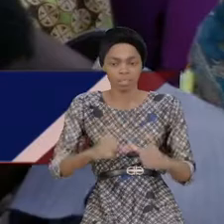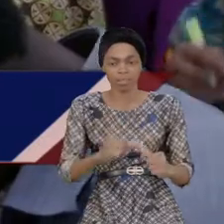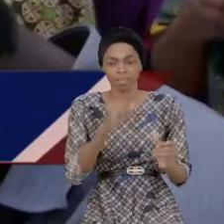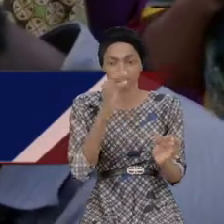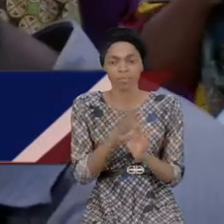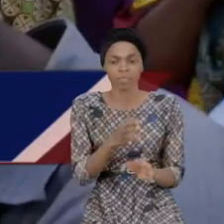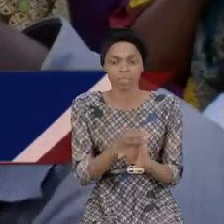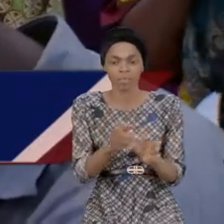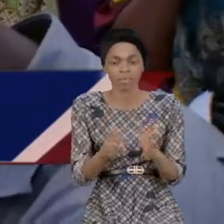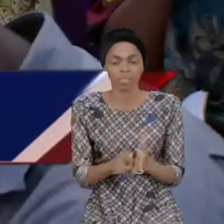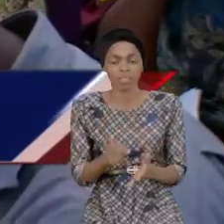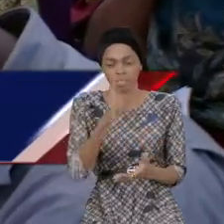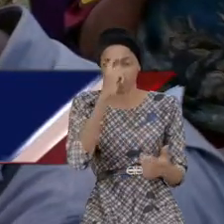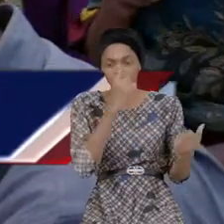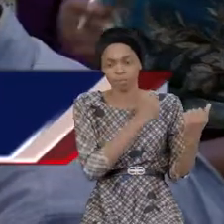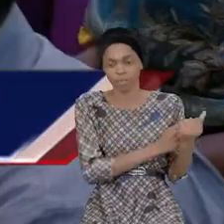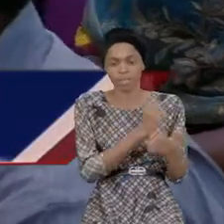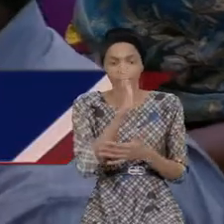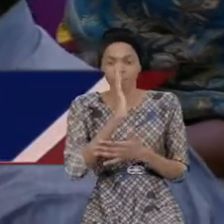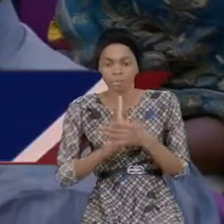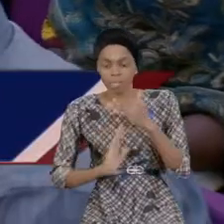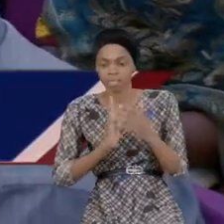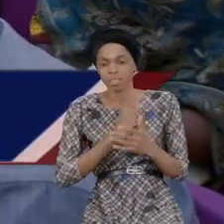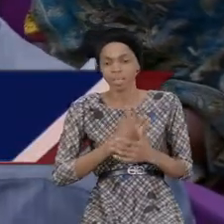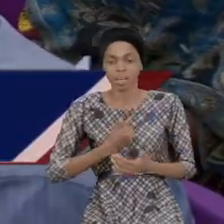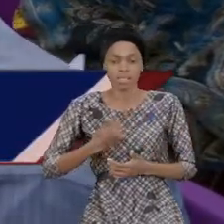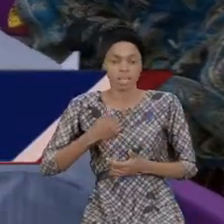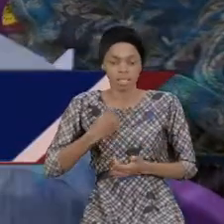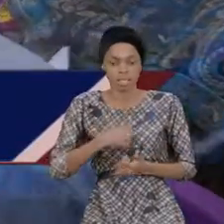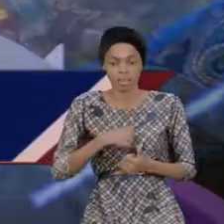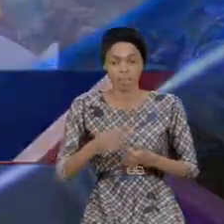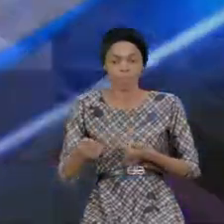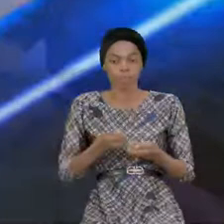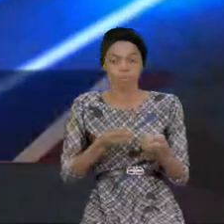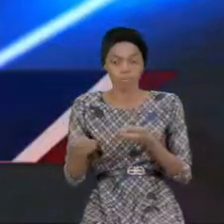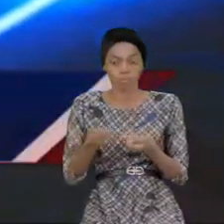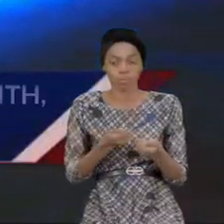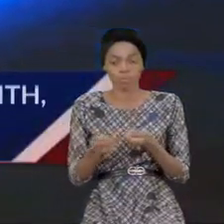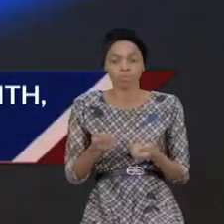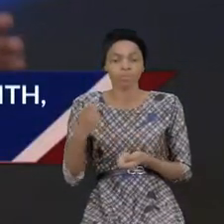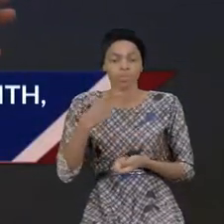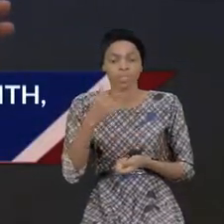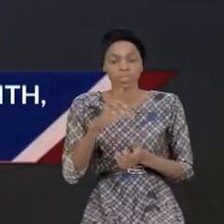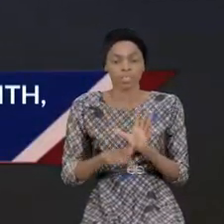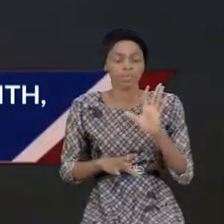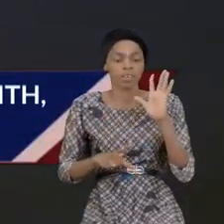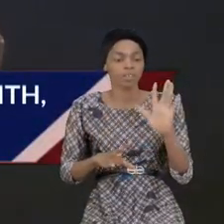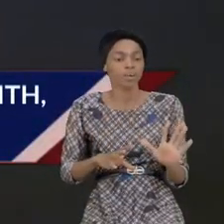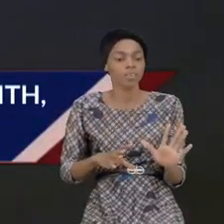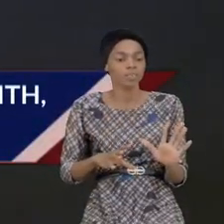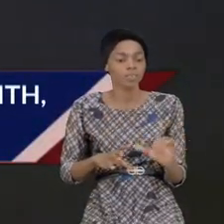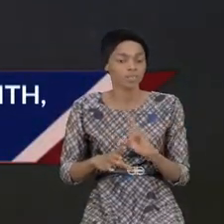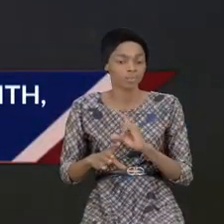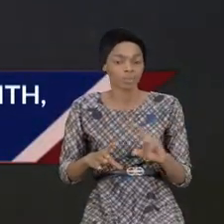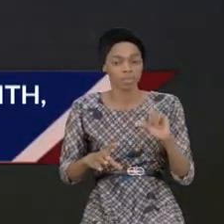faith, meekness, and temperance. It tells us in Galatians chapter 5,